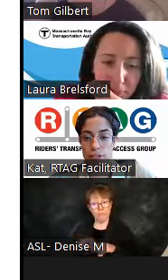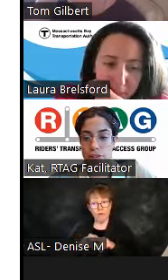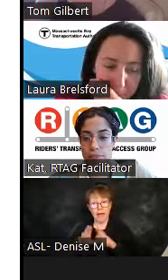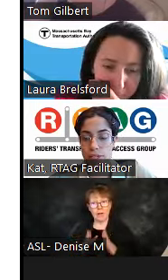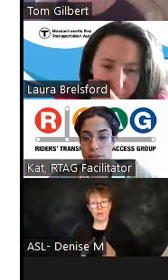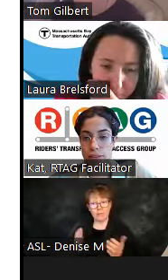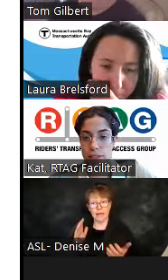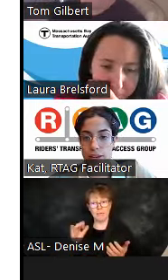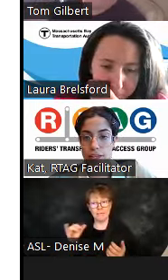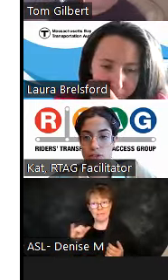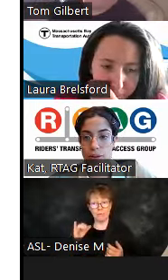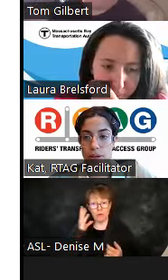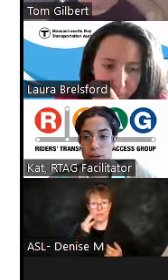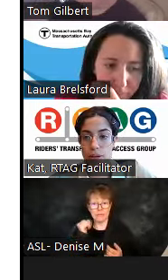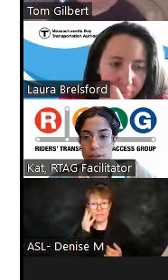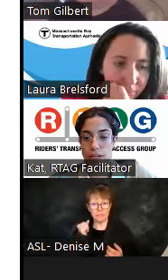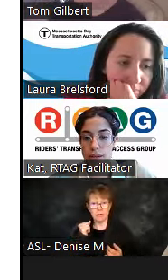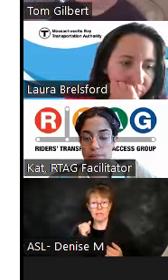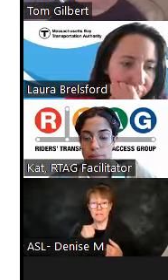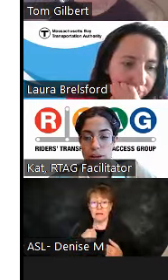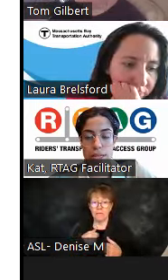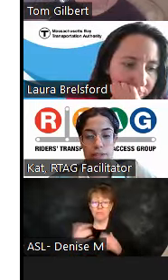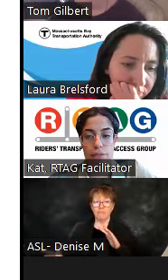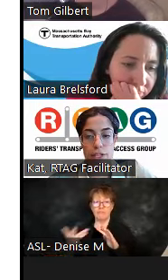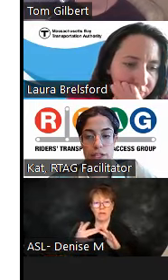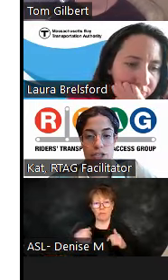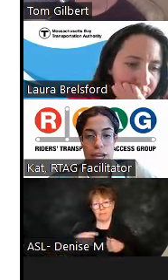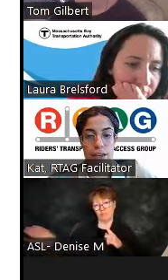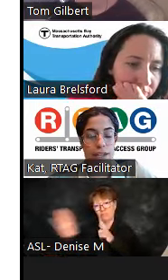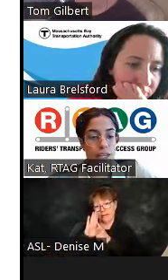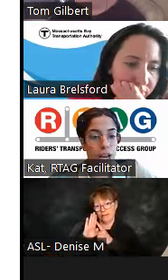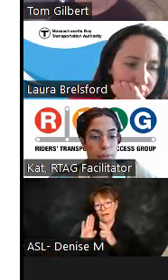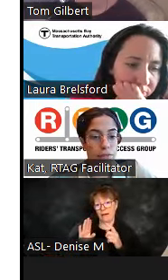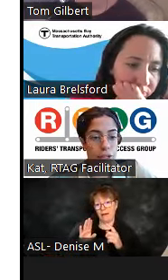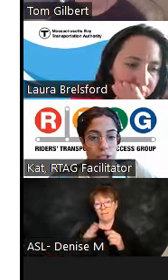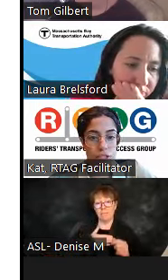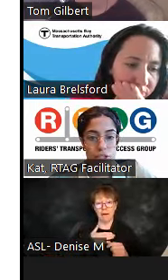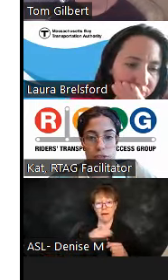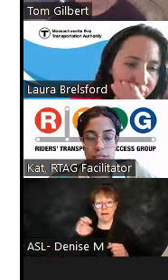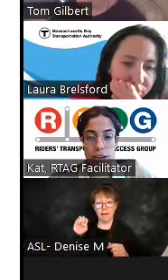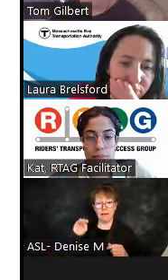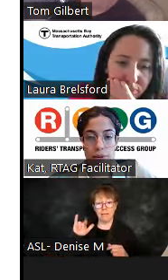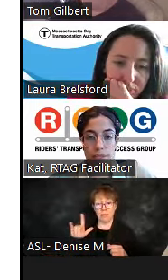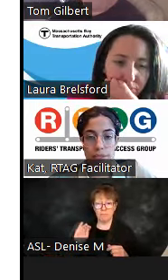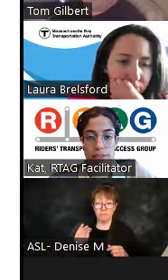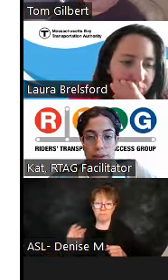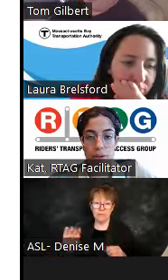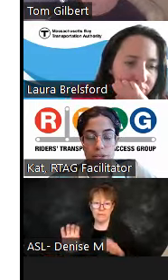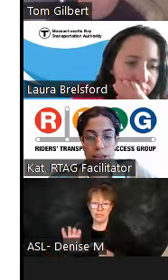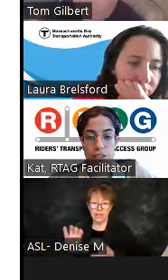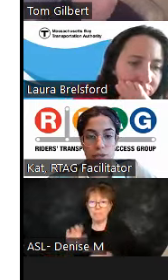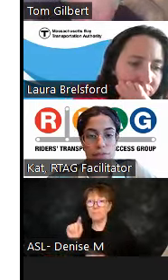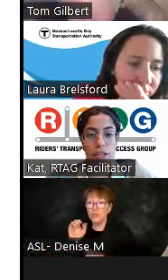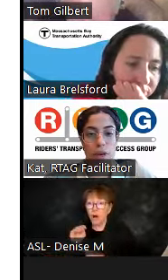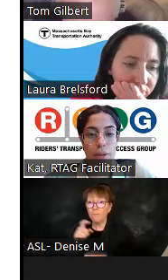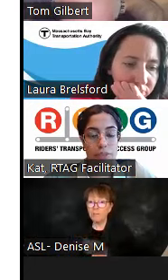free to reach out to me directly. I can drop my contact information in the chat. Tom, unfortunately, just due to time purposes, I'm going